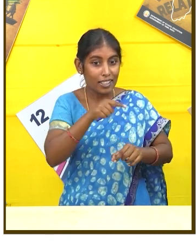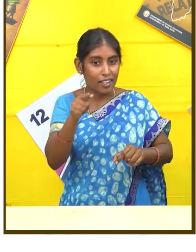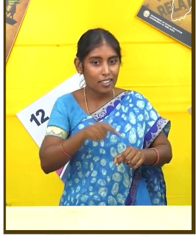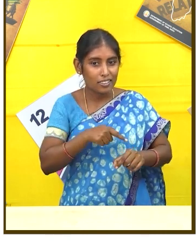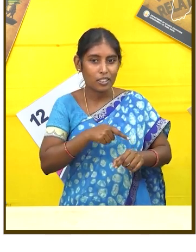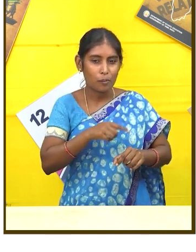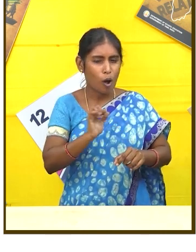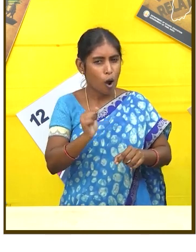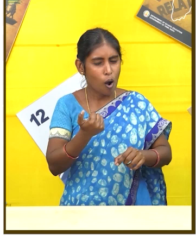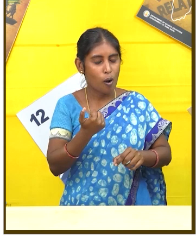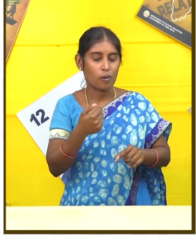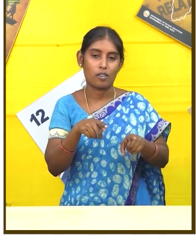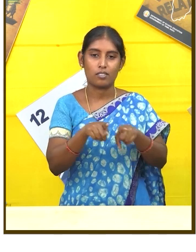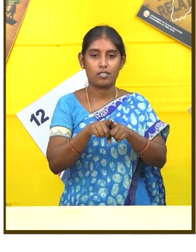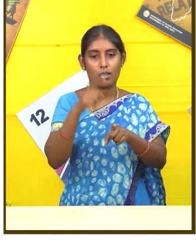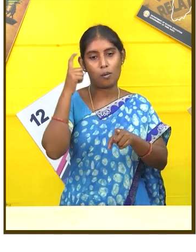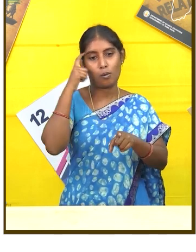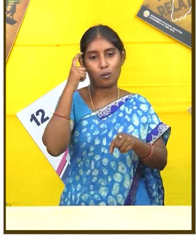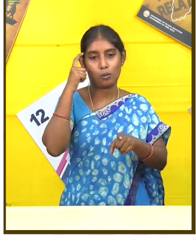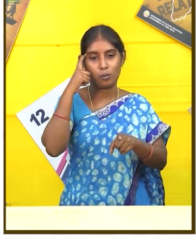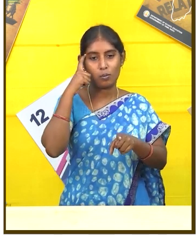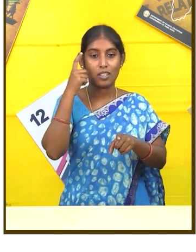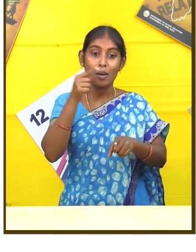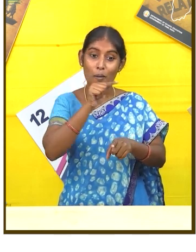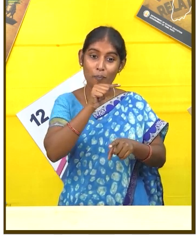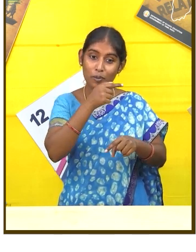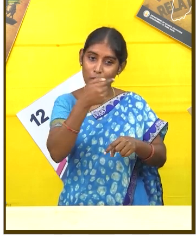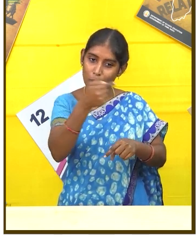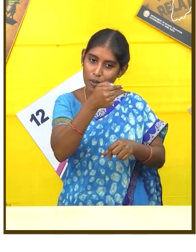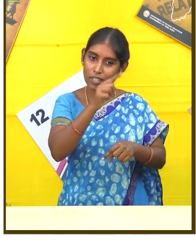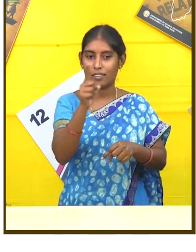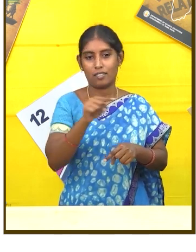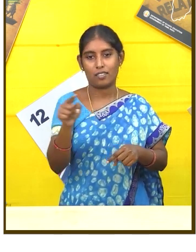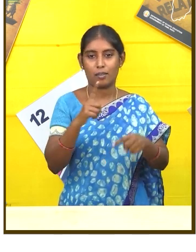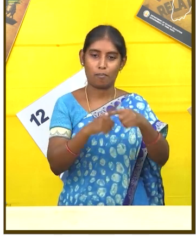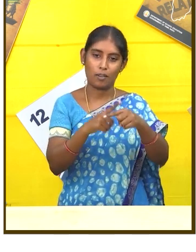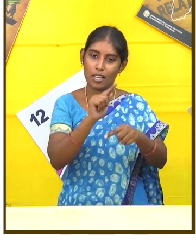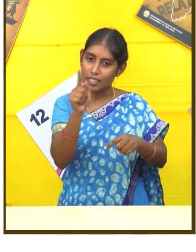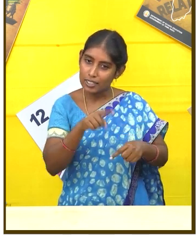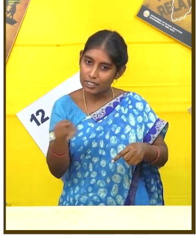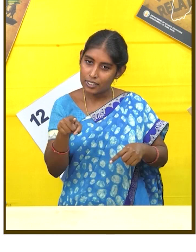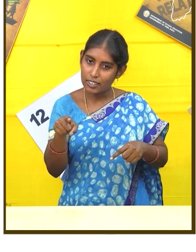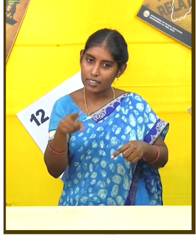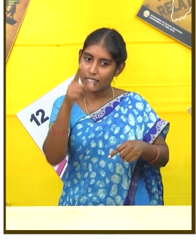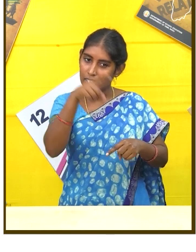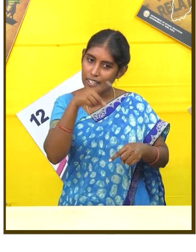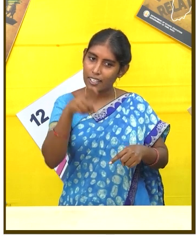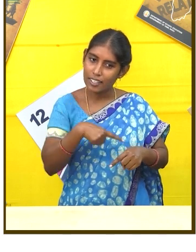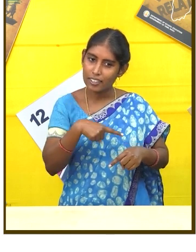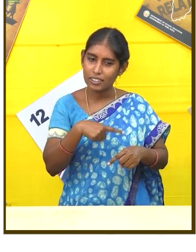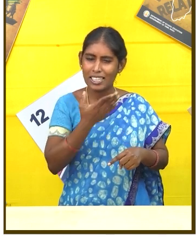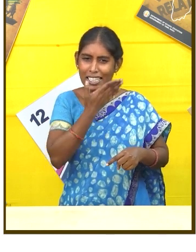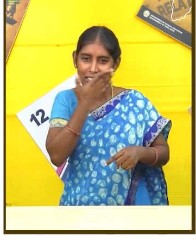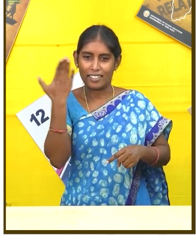z are 1. The equation 2 contains minus z, equation 3 contains plus z. So by adding them, it can be